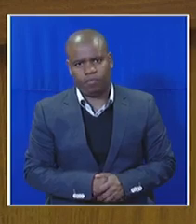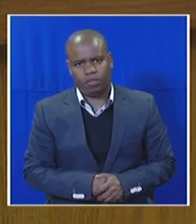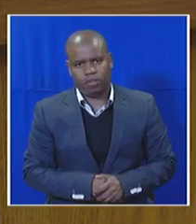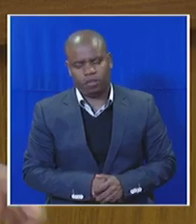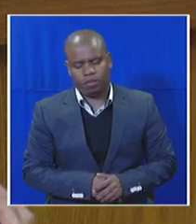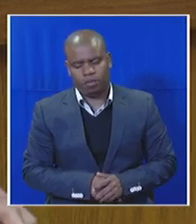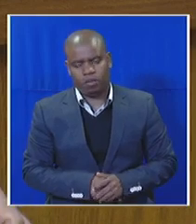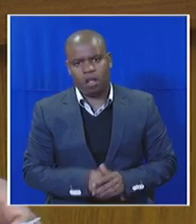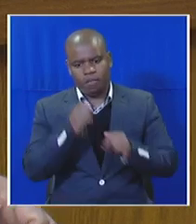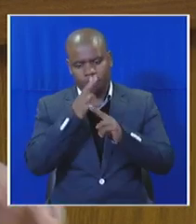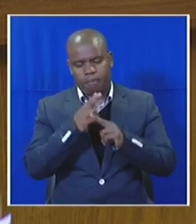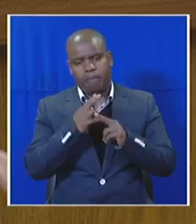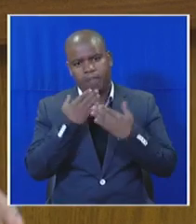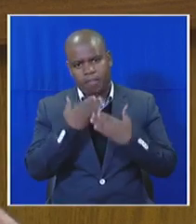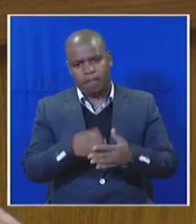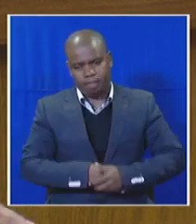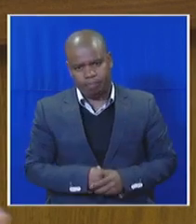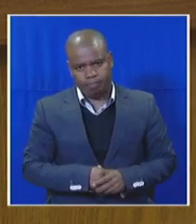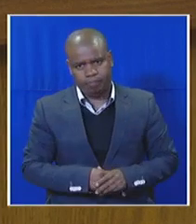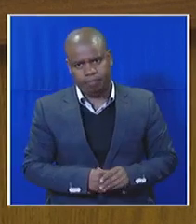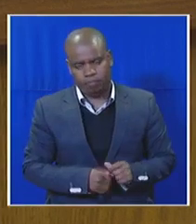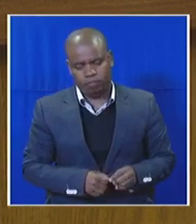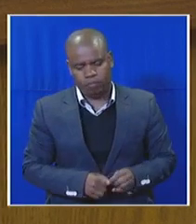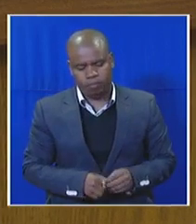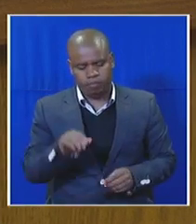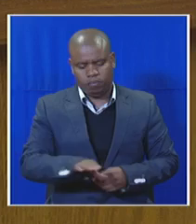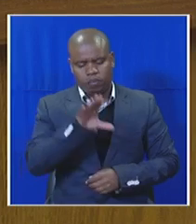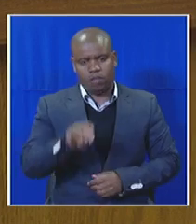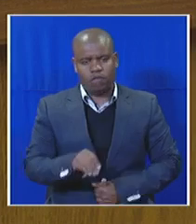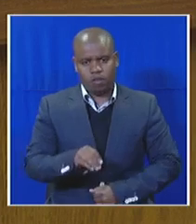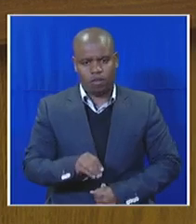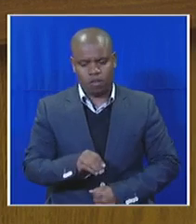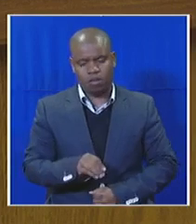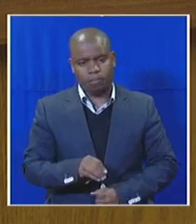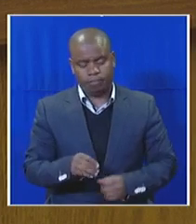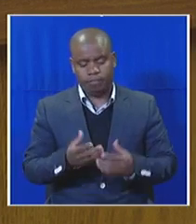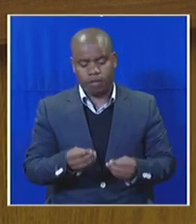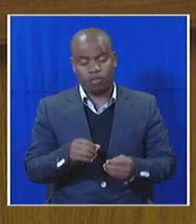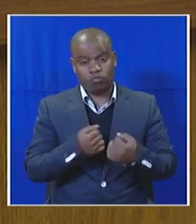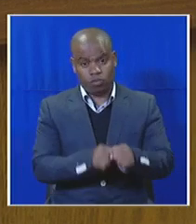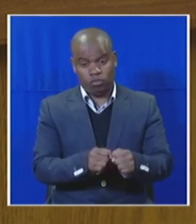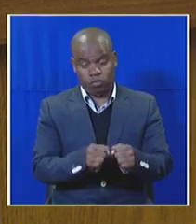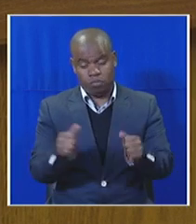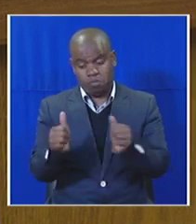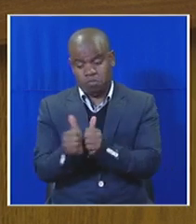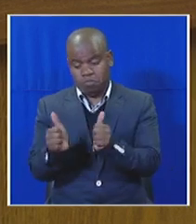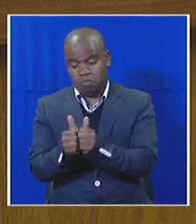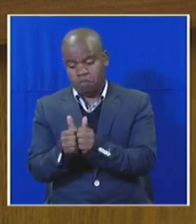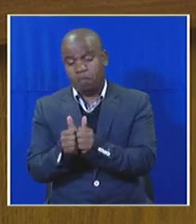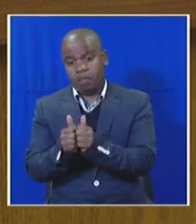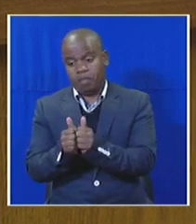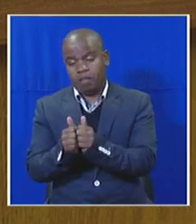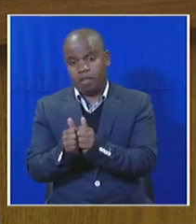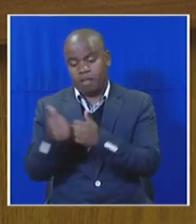Thank you, Honorable Speaker. South Africa maintains a strategic partnership with the Republic